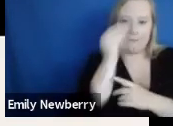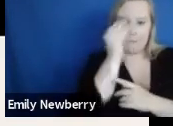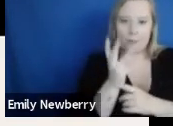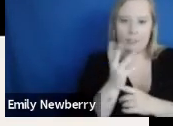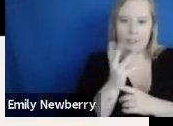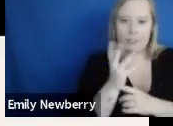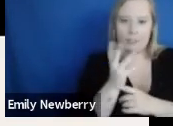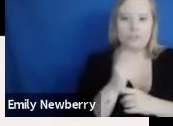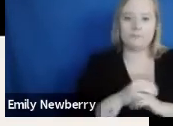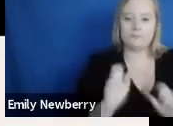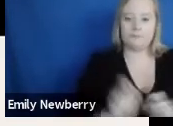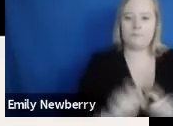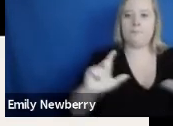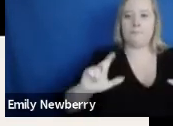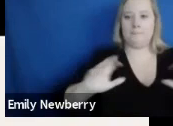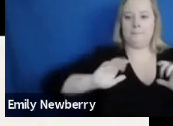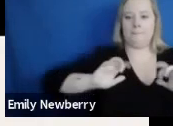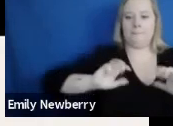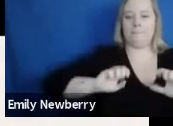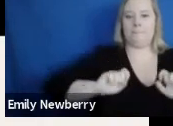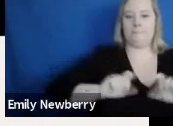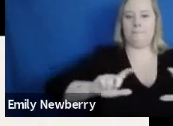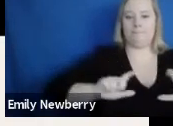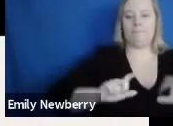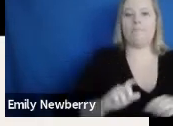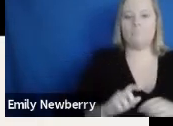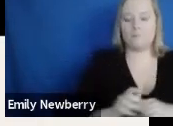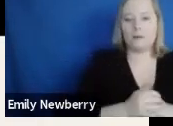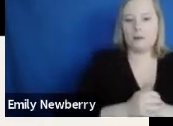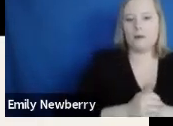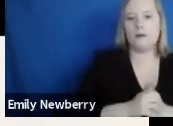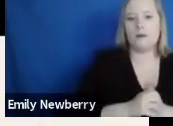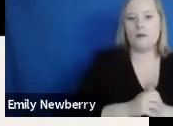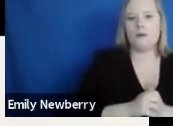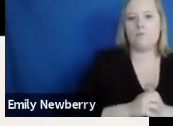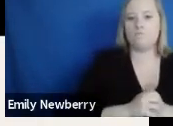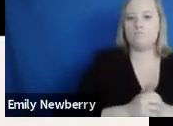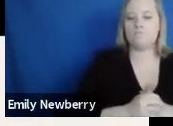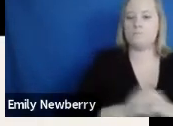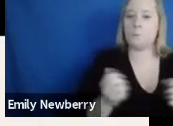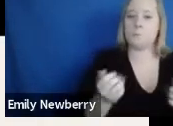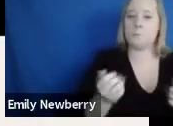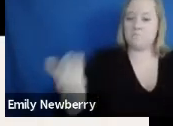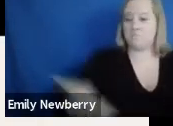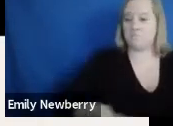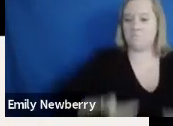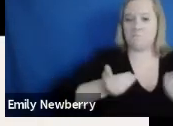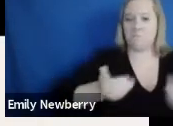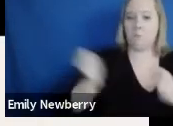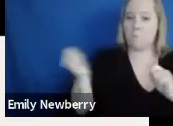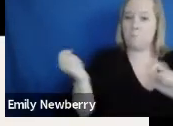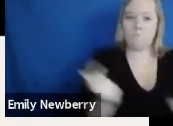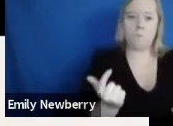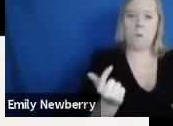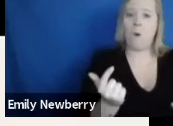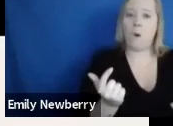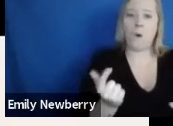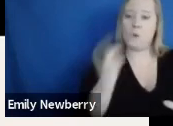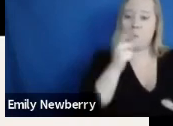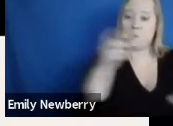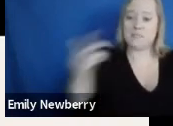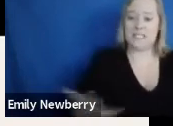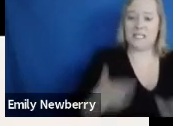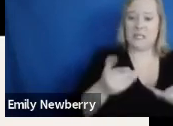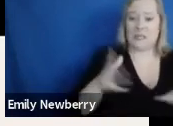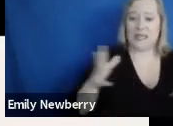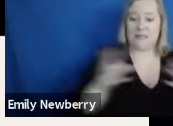post, we invite all of our who've taken part in this series